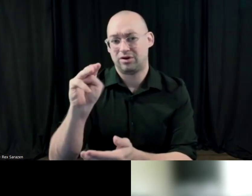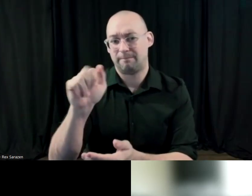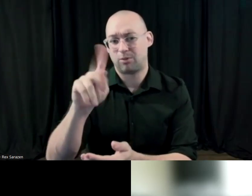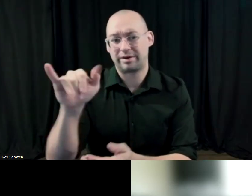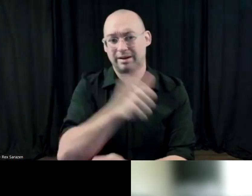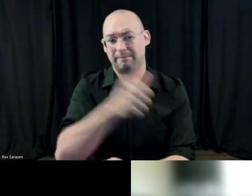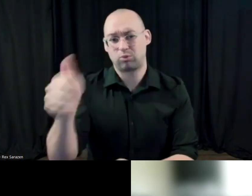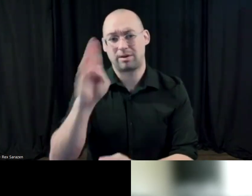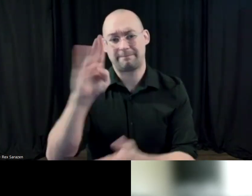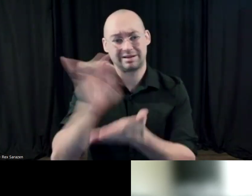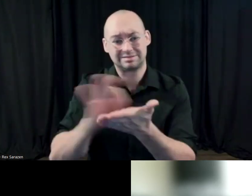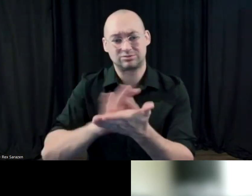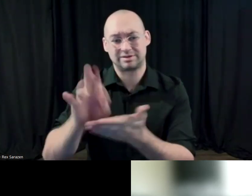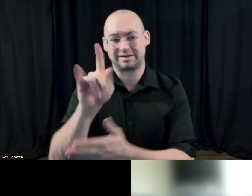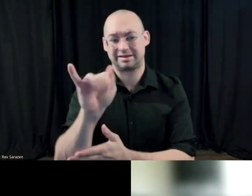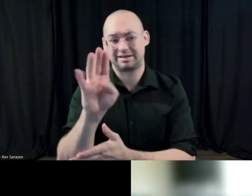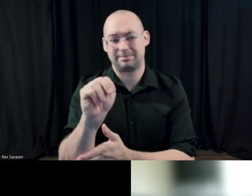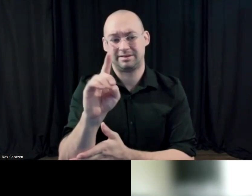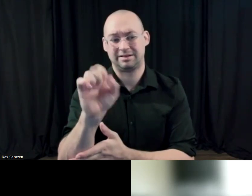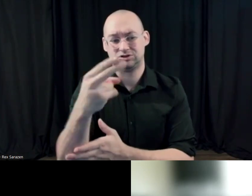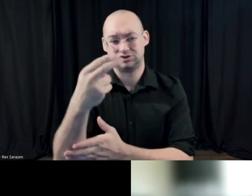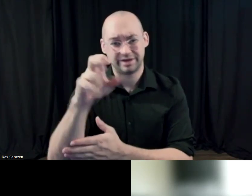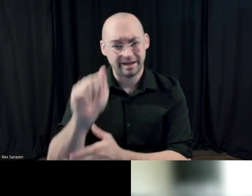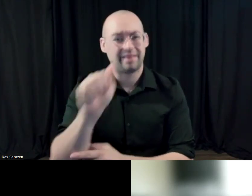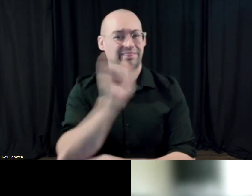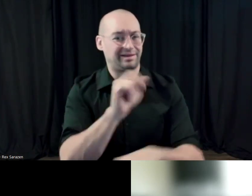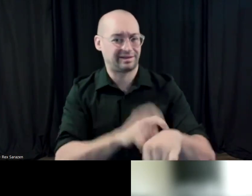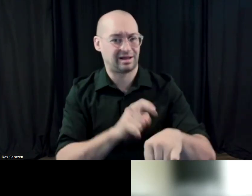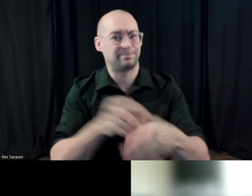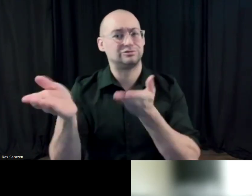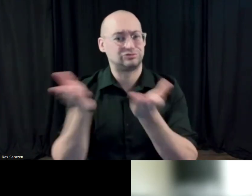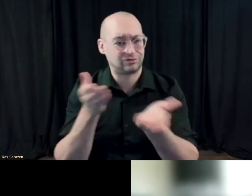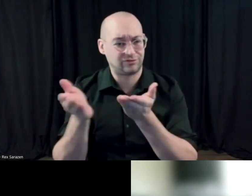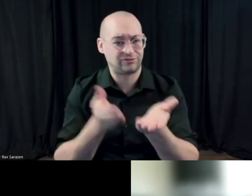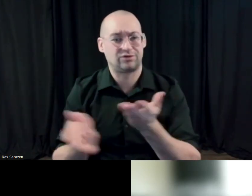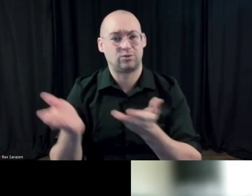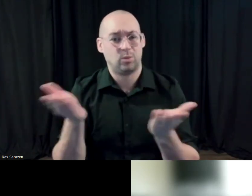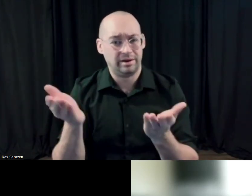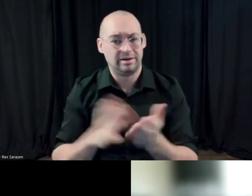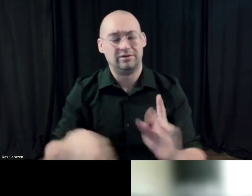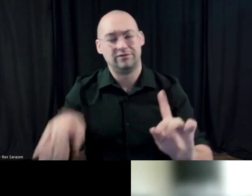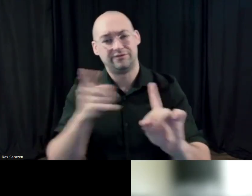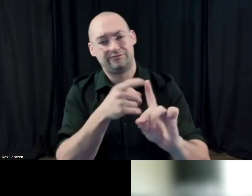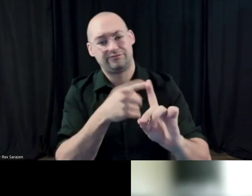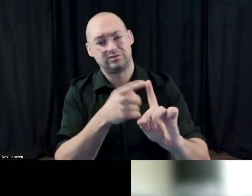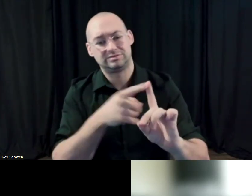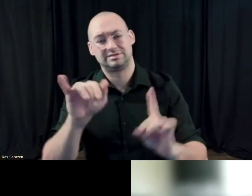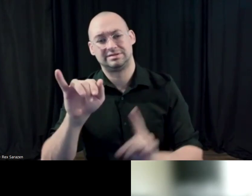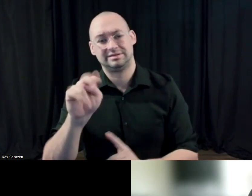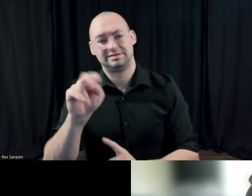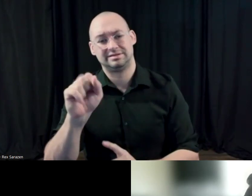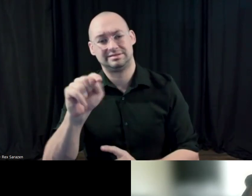by Secretary Kim Shea at the time to serve on the first Olmsted Advisory